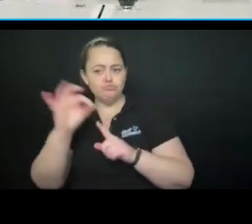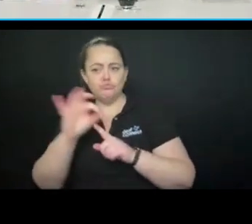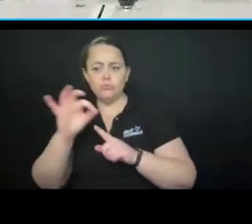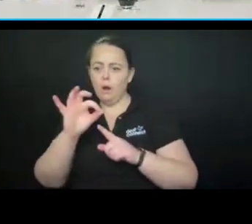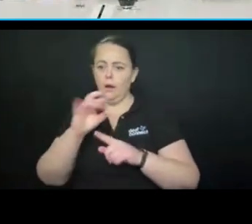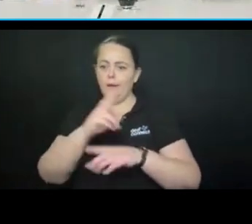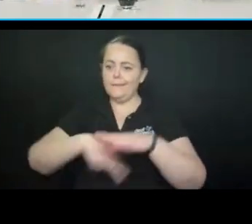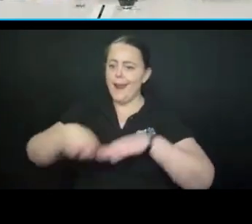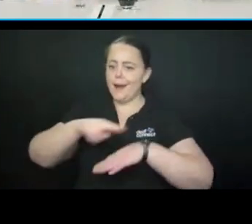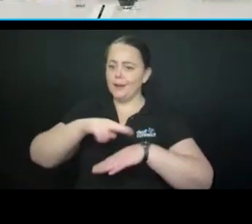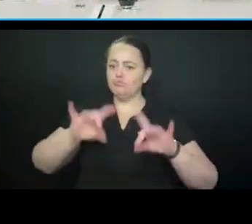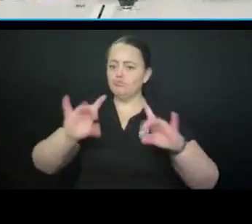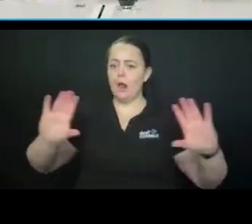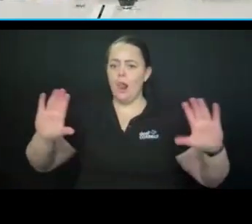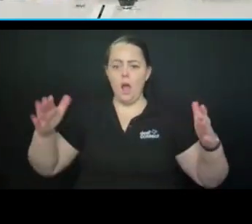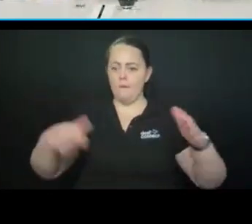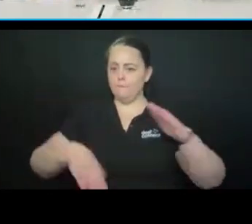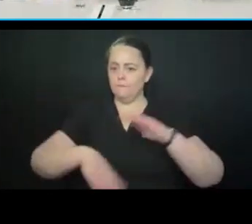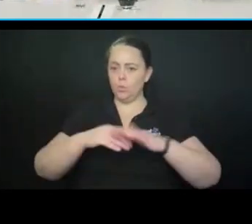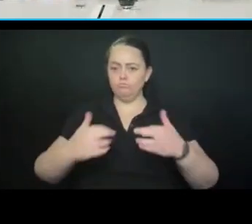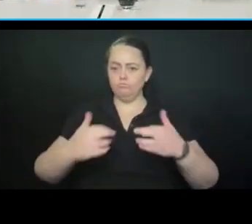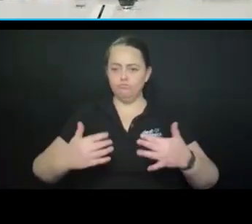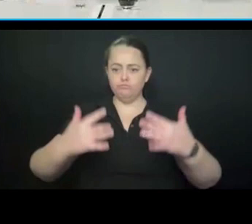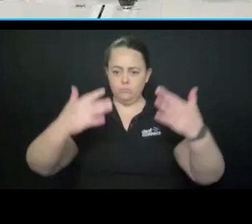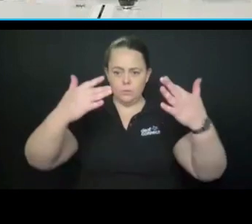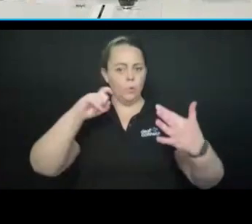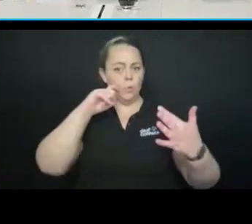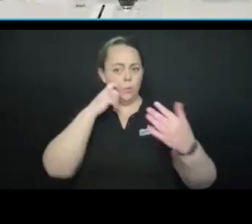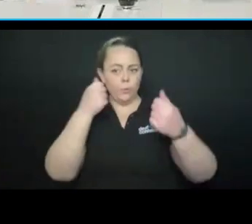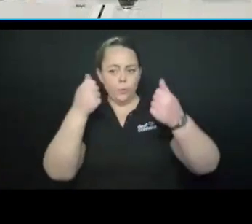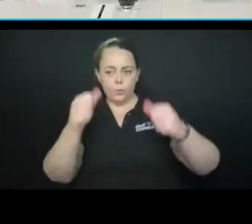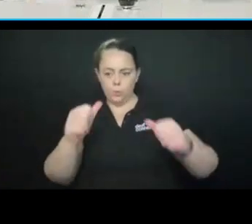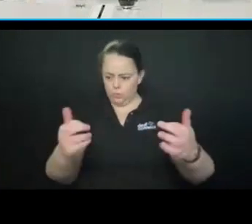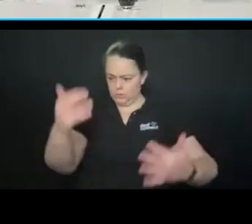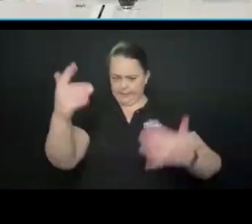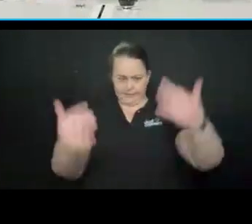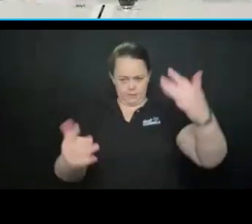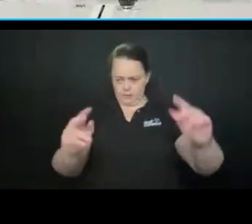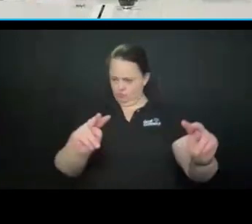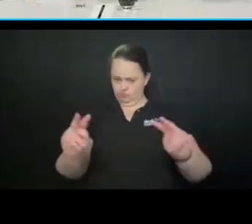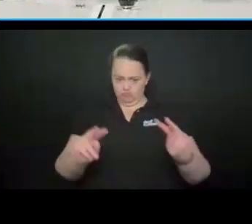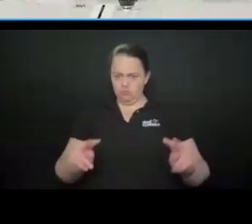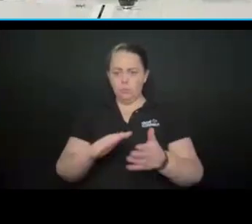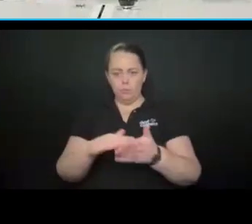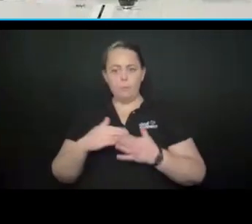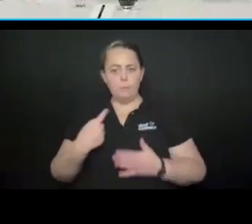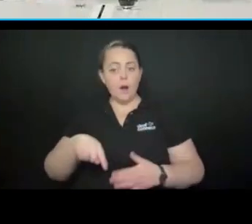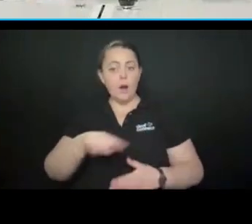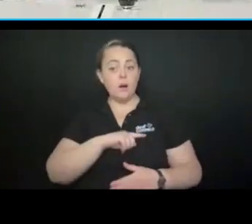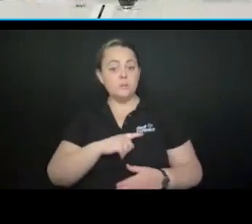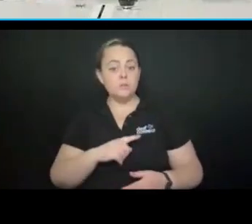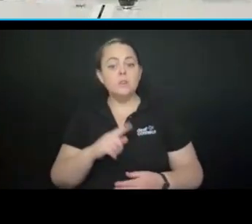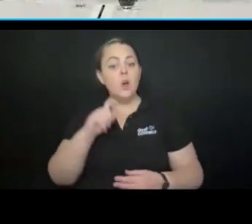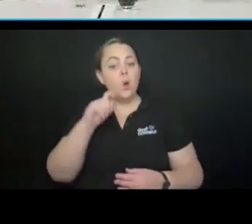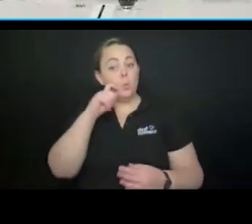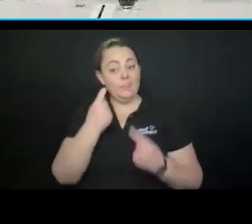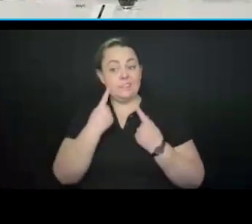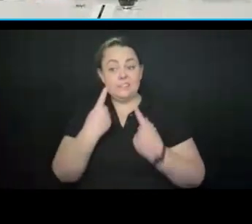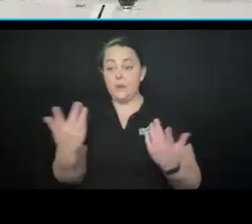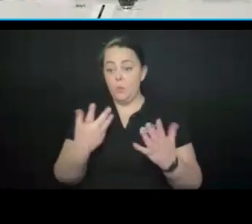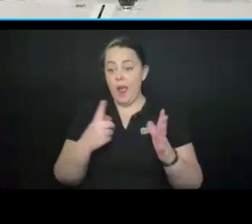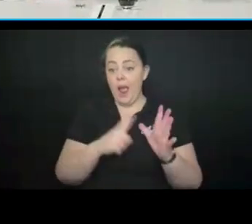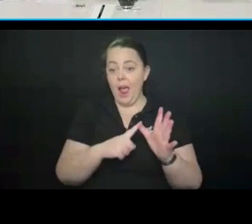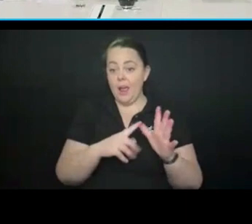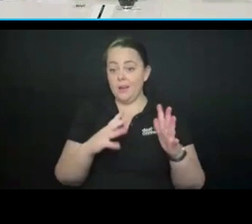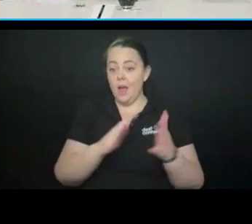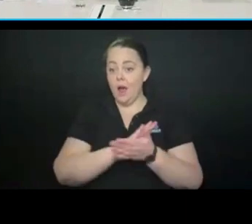statistics that you can see in your reports, and in those individualised reports available on the AHW's website at a national, state and territory level